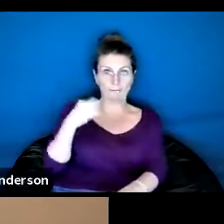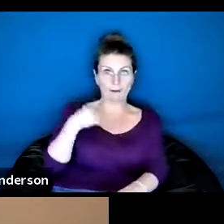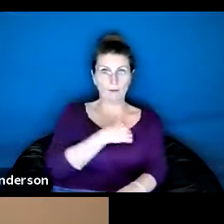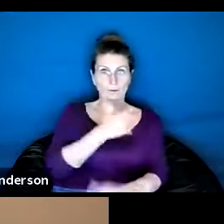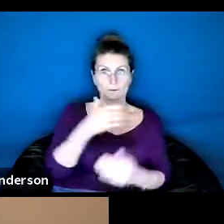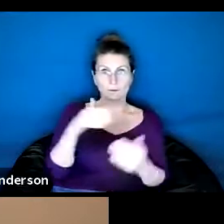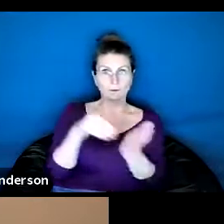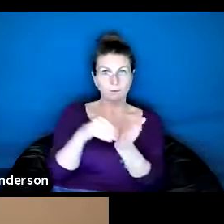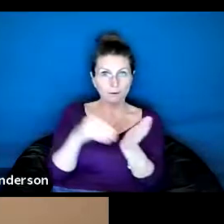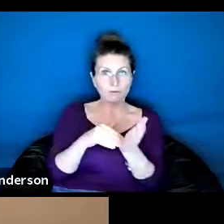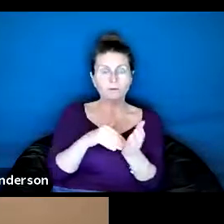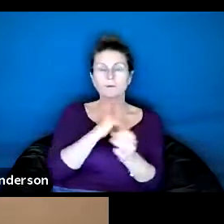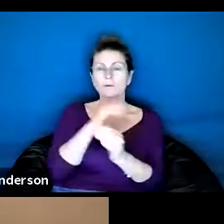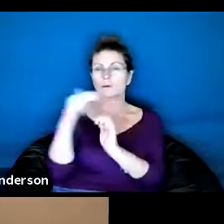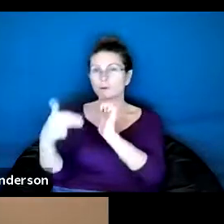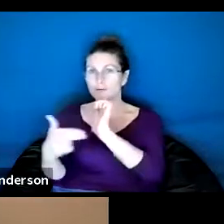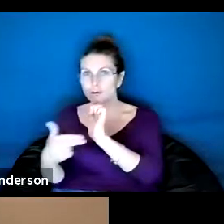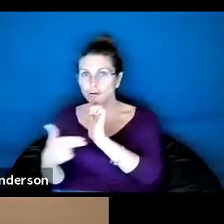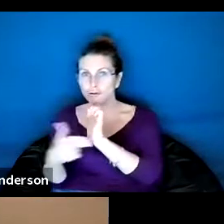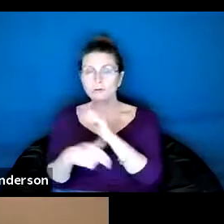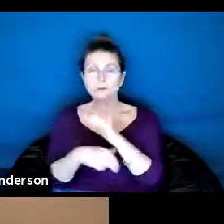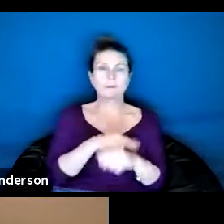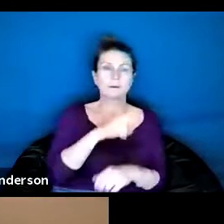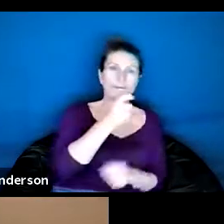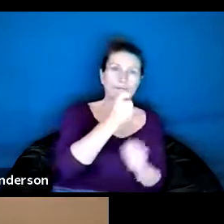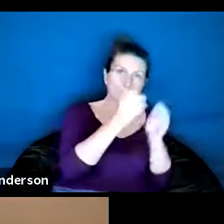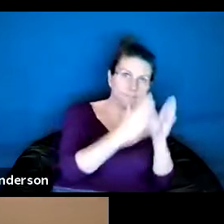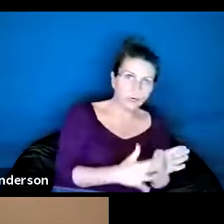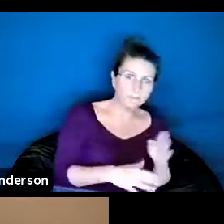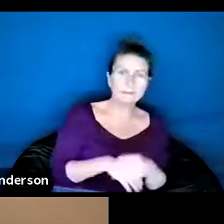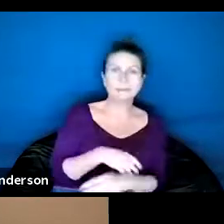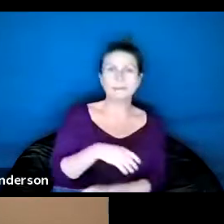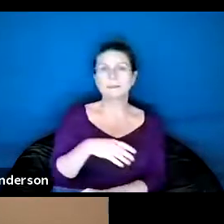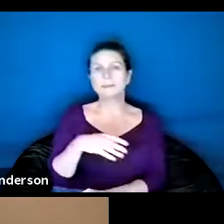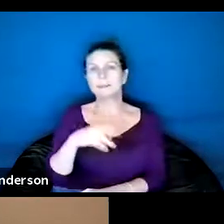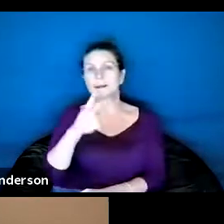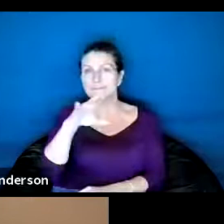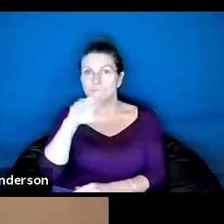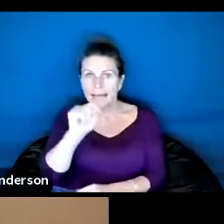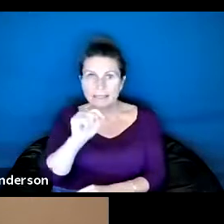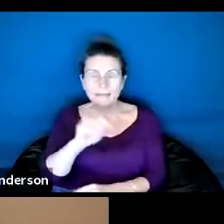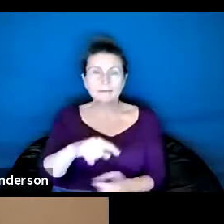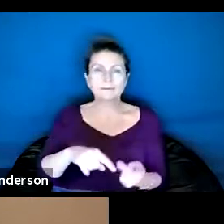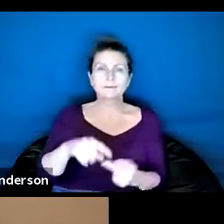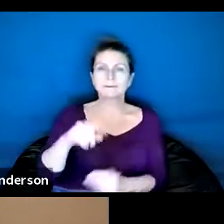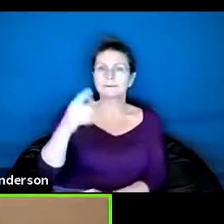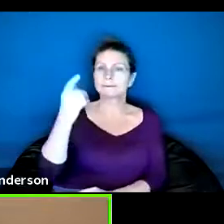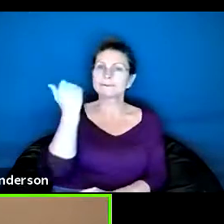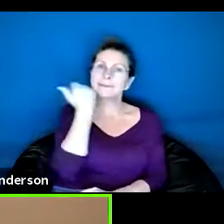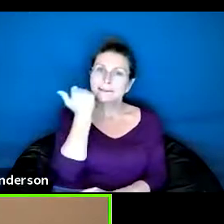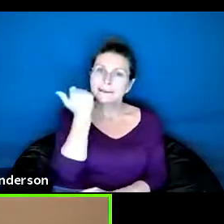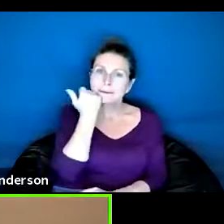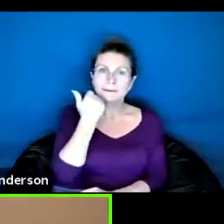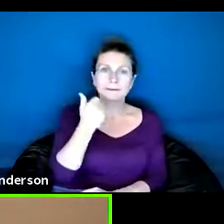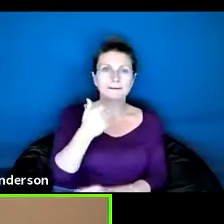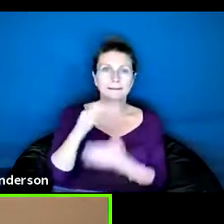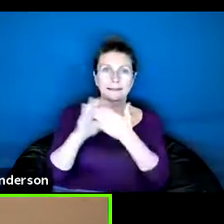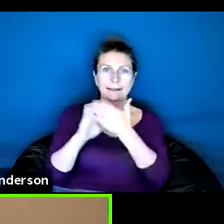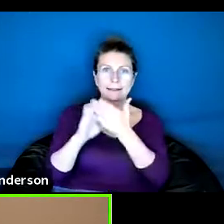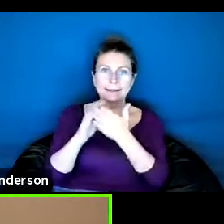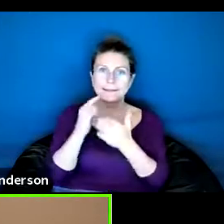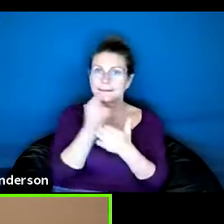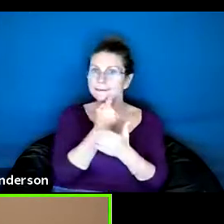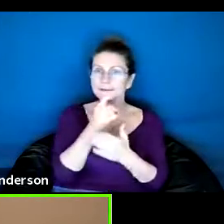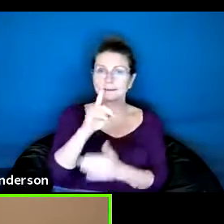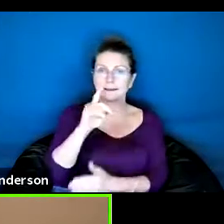our nurses, pharmacists, vets, dentists, hygienists, everyone. And on the topic of